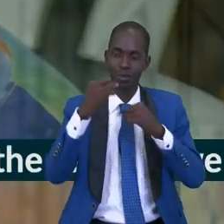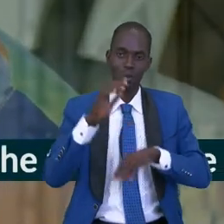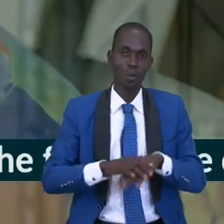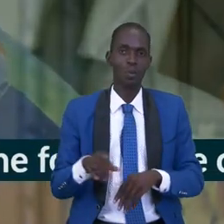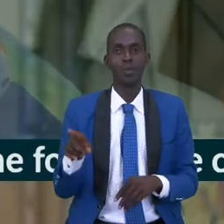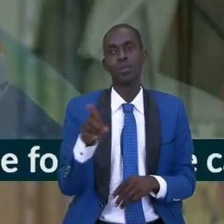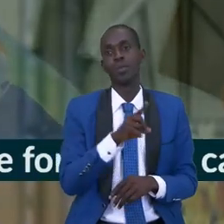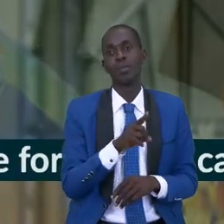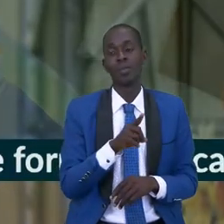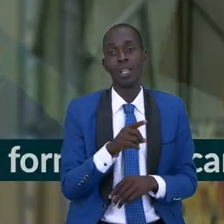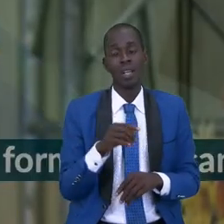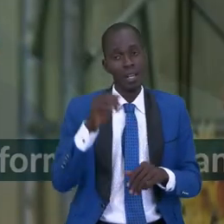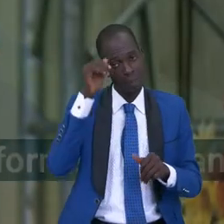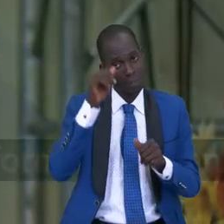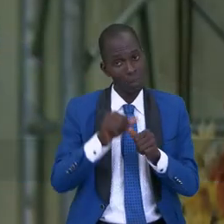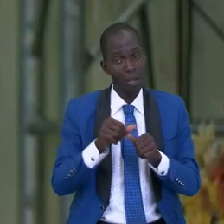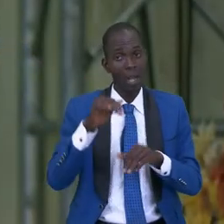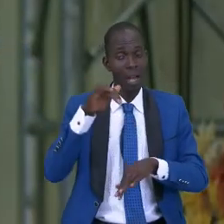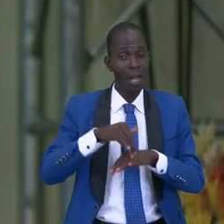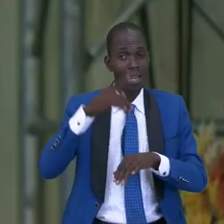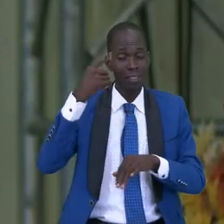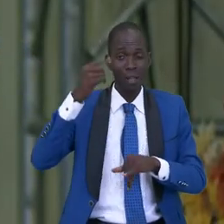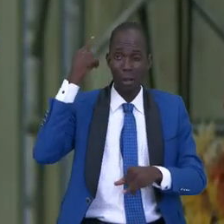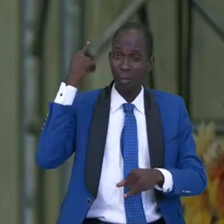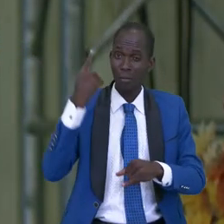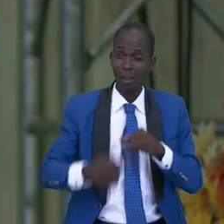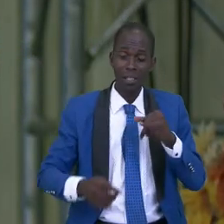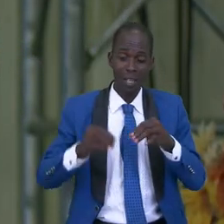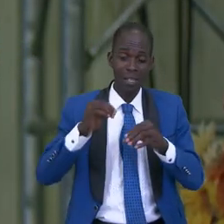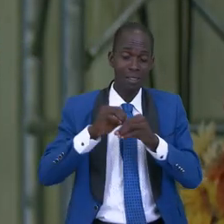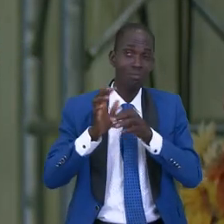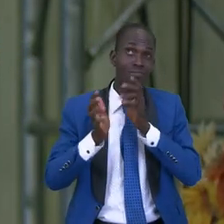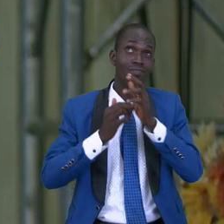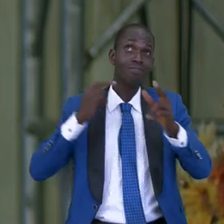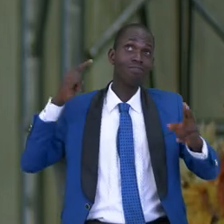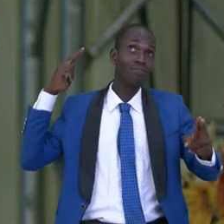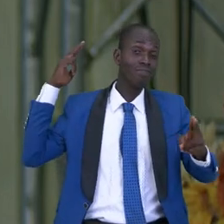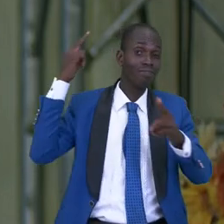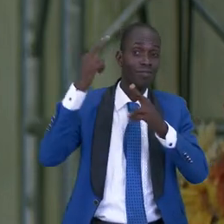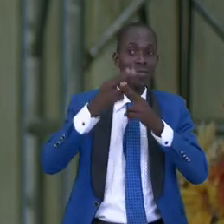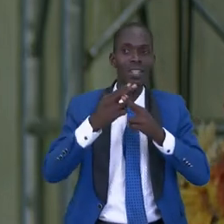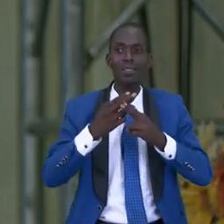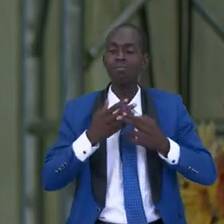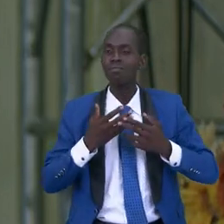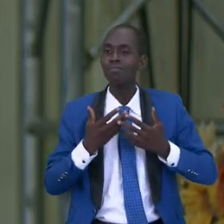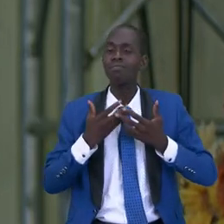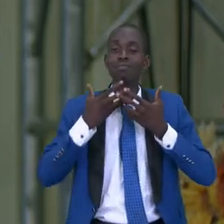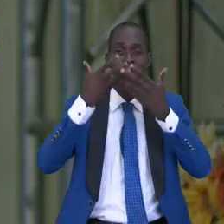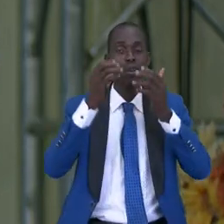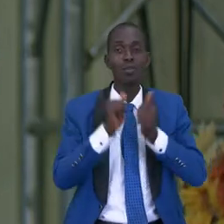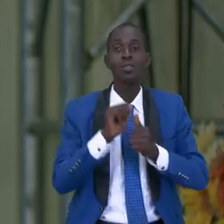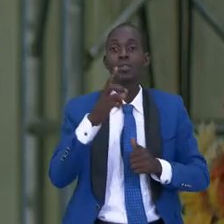At the final amen, I will hear your testimony. The whole world will hear